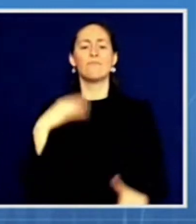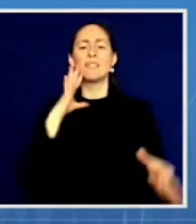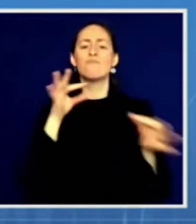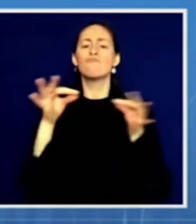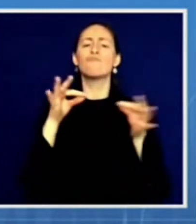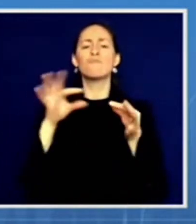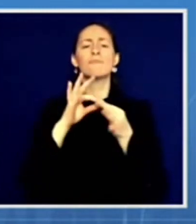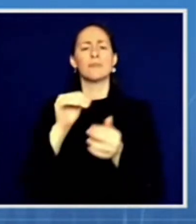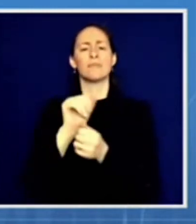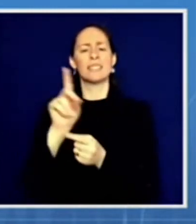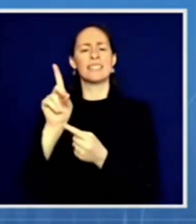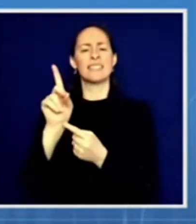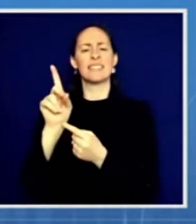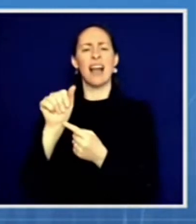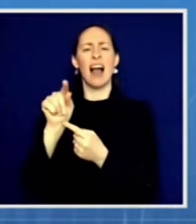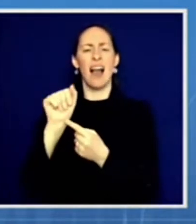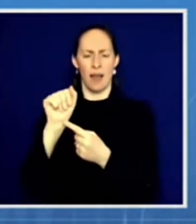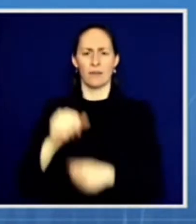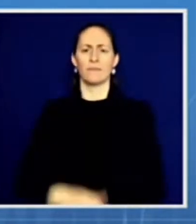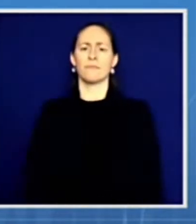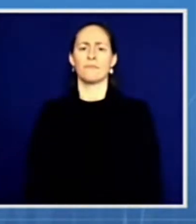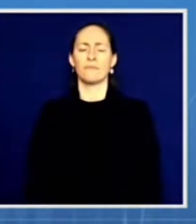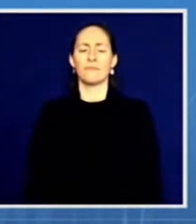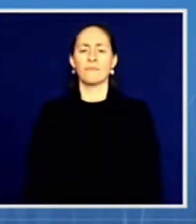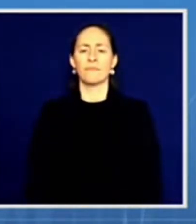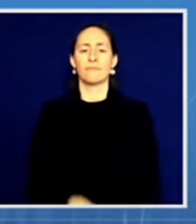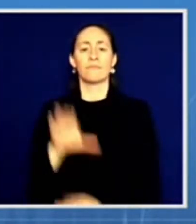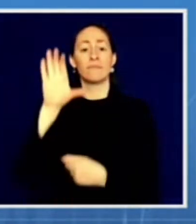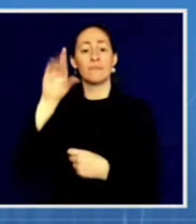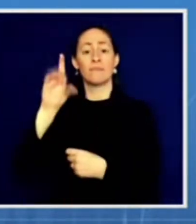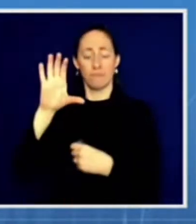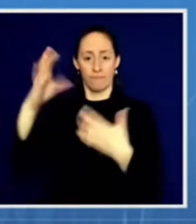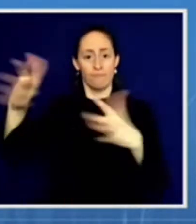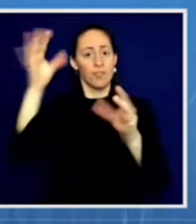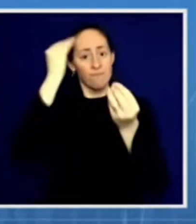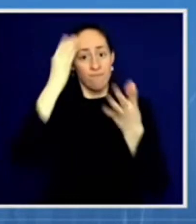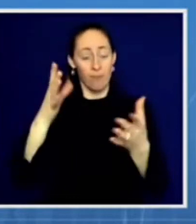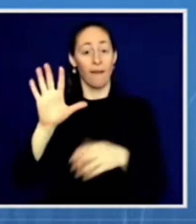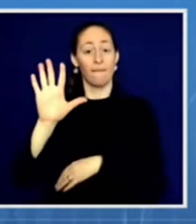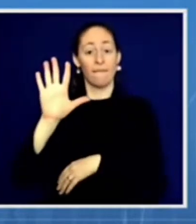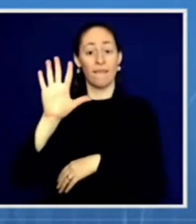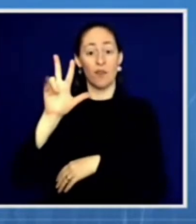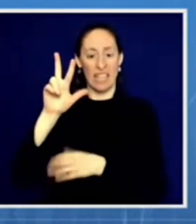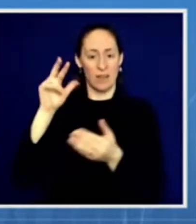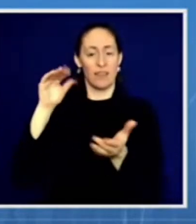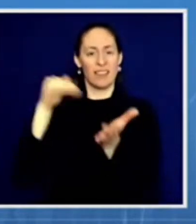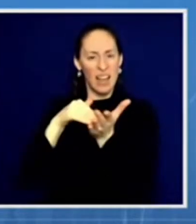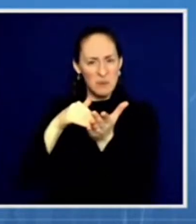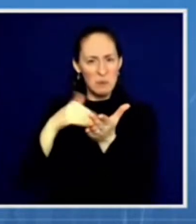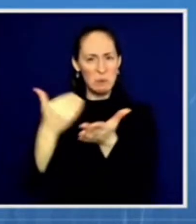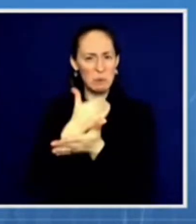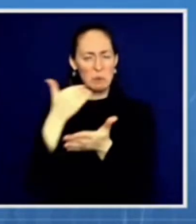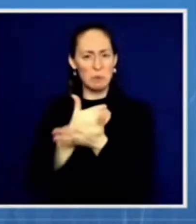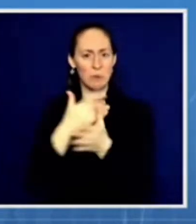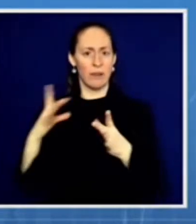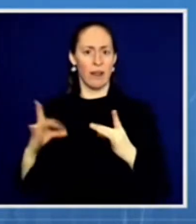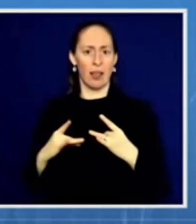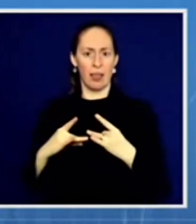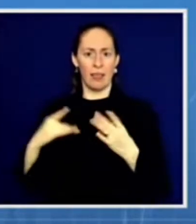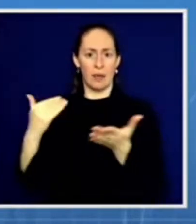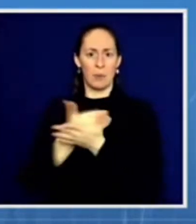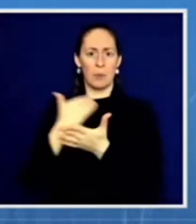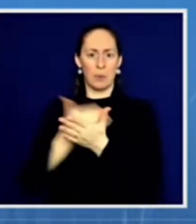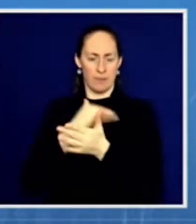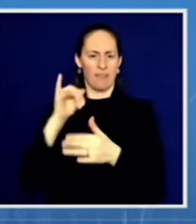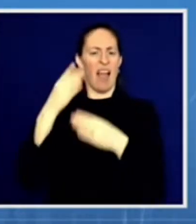over 53,000 new cases of COVID-19. Our 7-day average is about 52,500